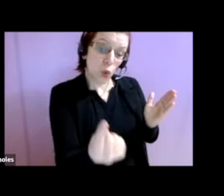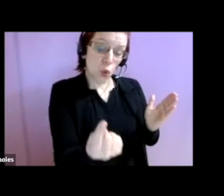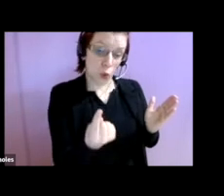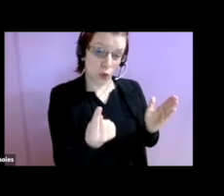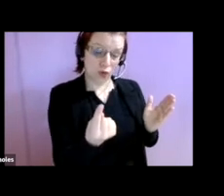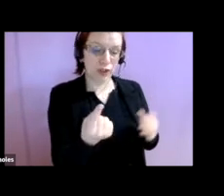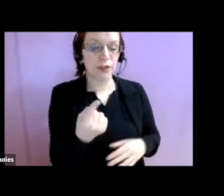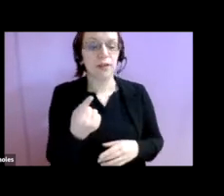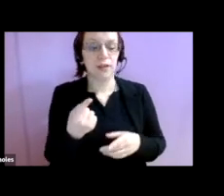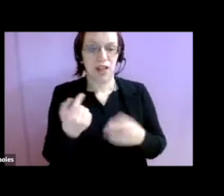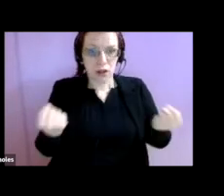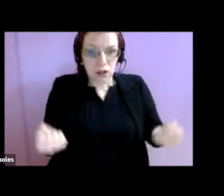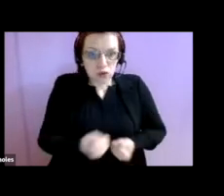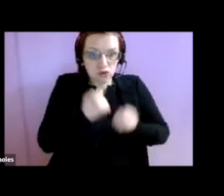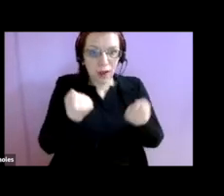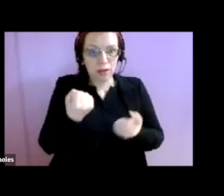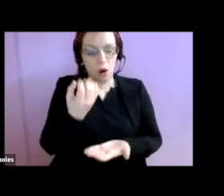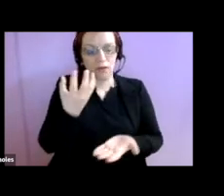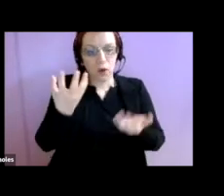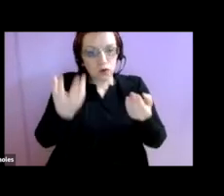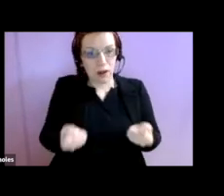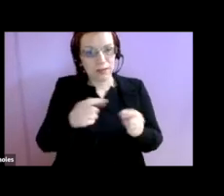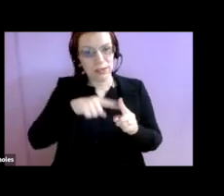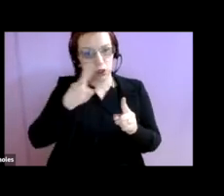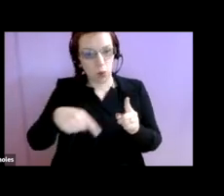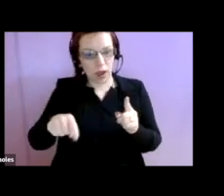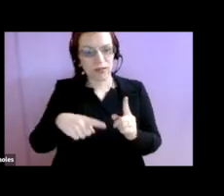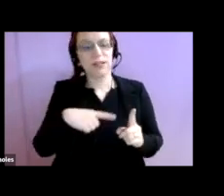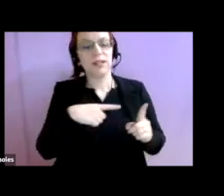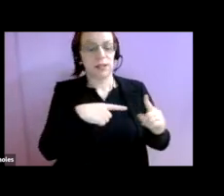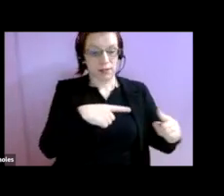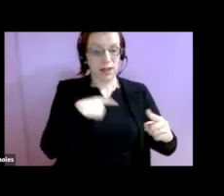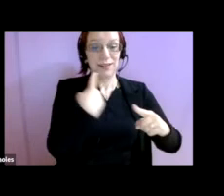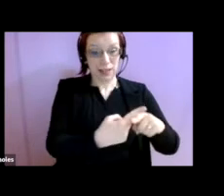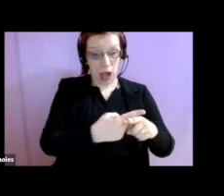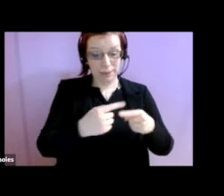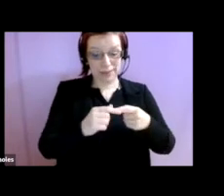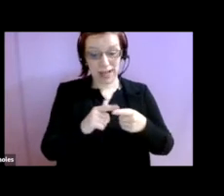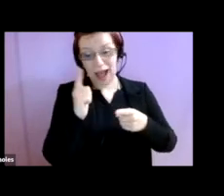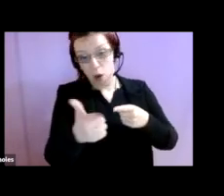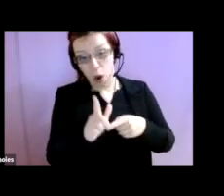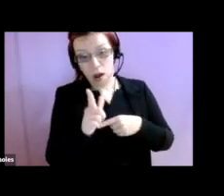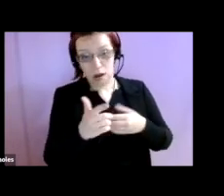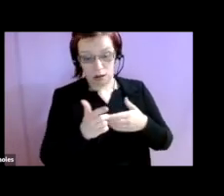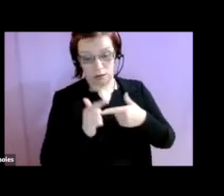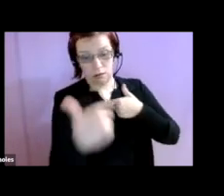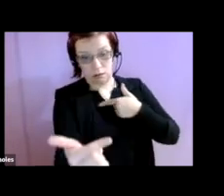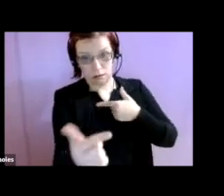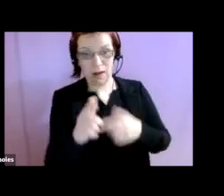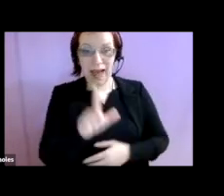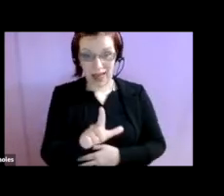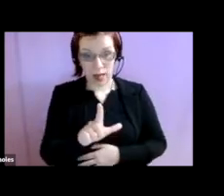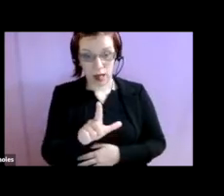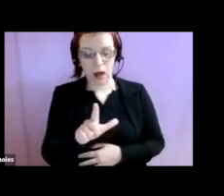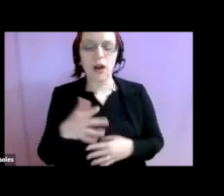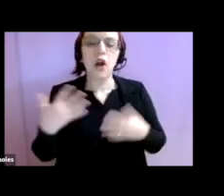the strength of the gravitational wave roughly times the length of the arm. So if we built a device, a